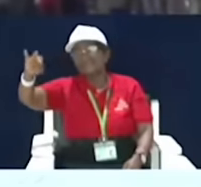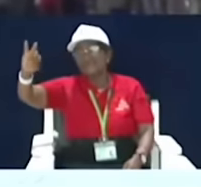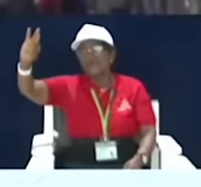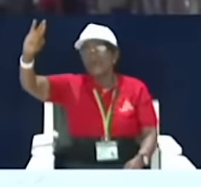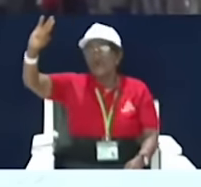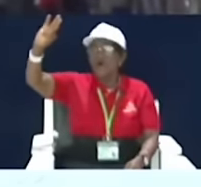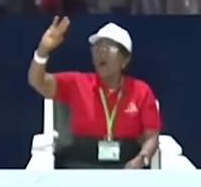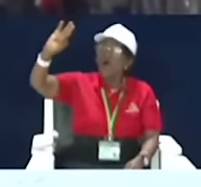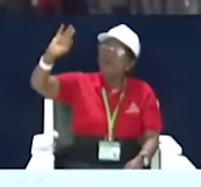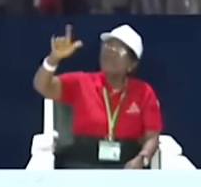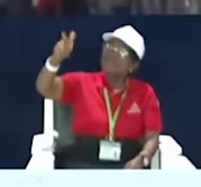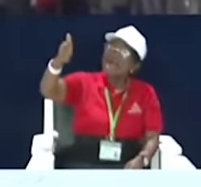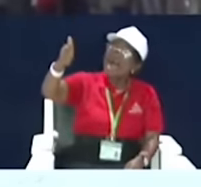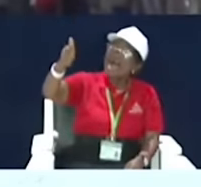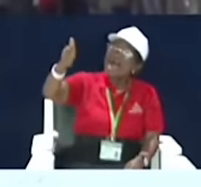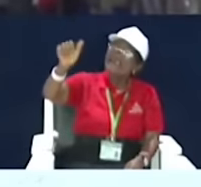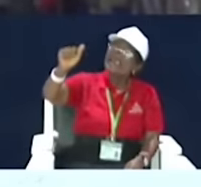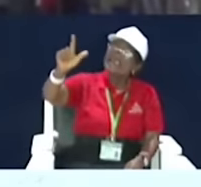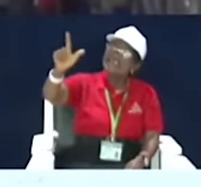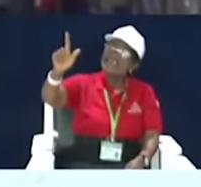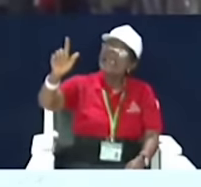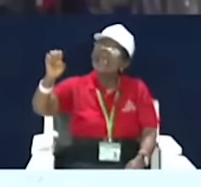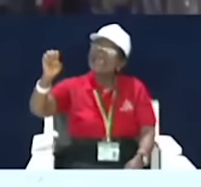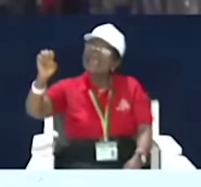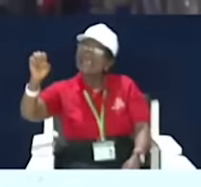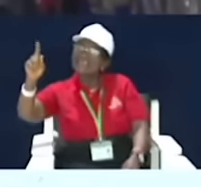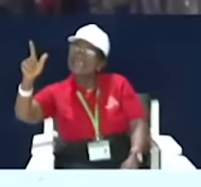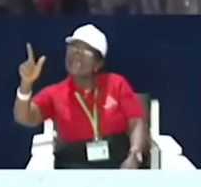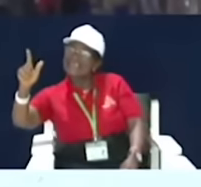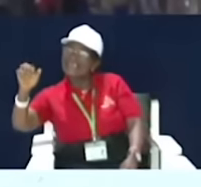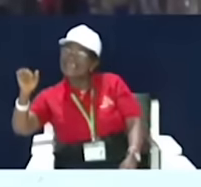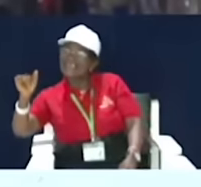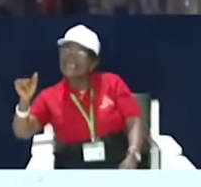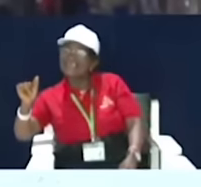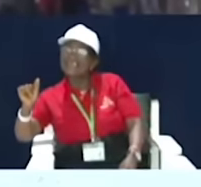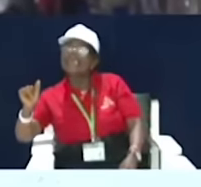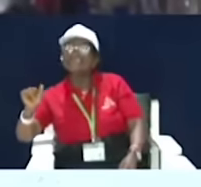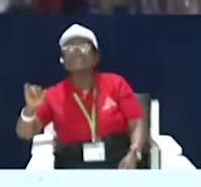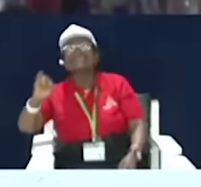man of Galilee, of